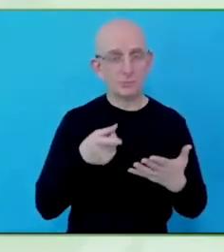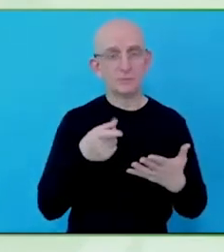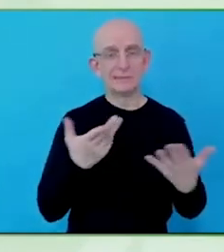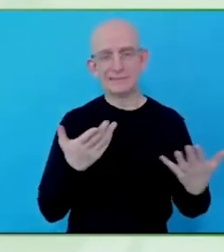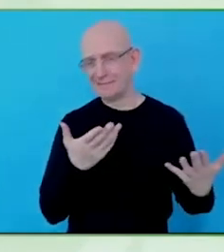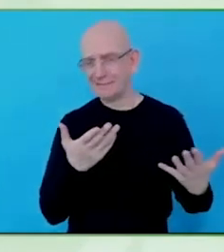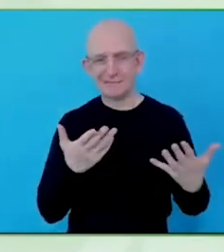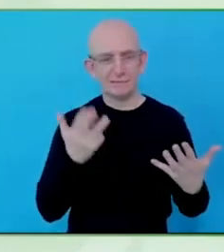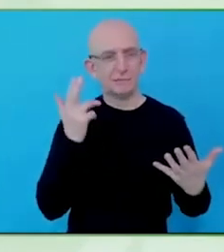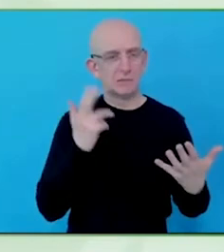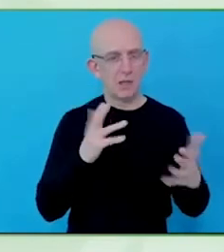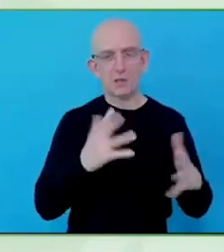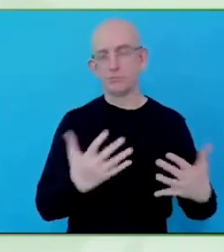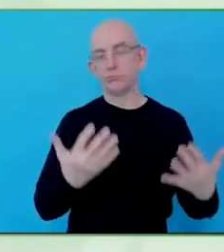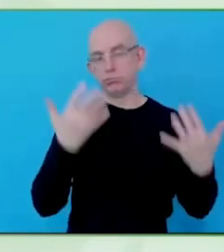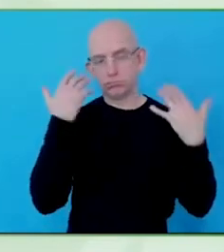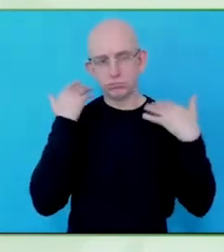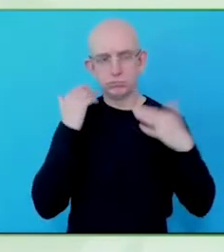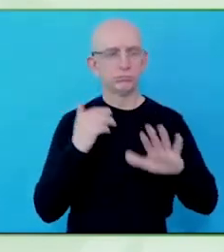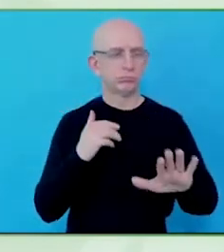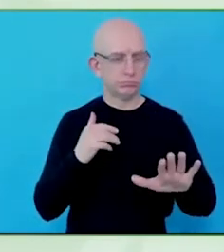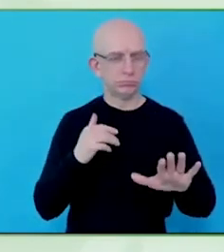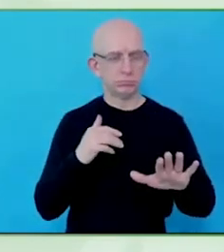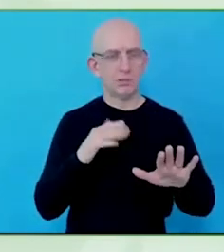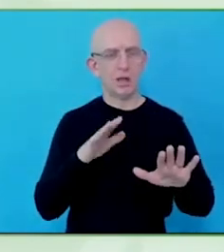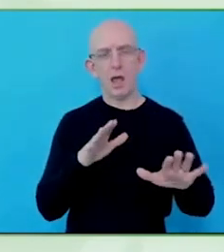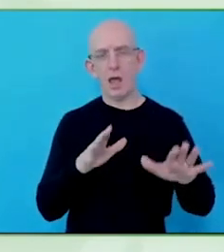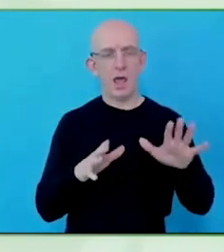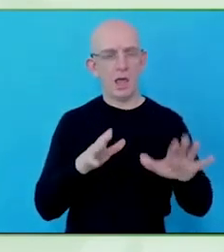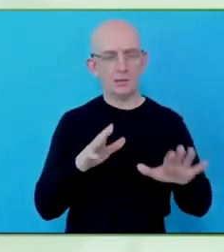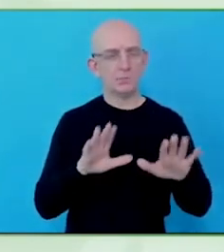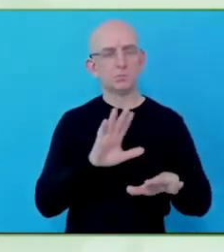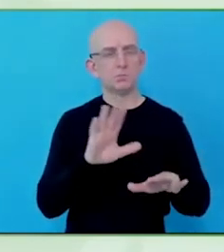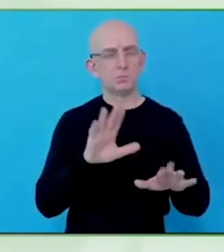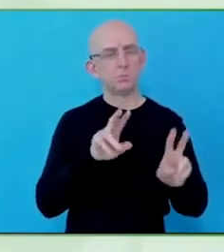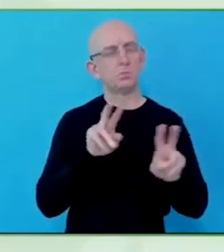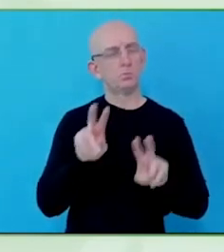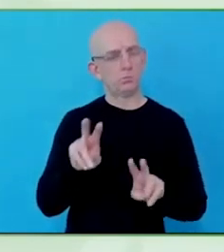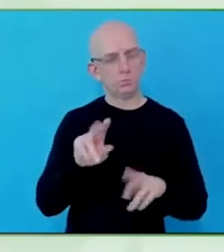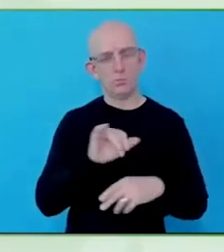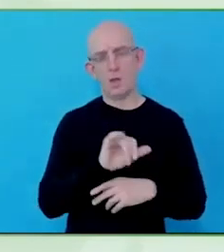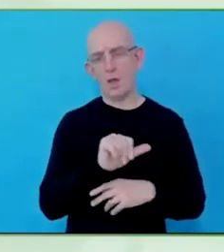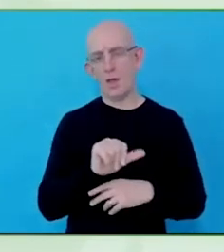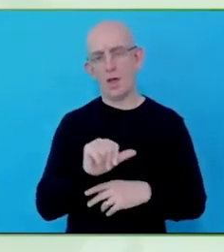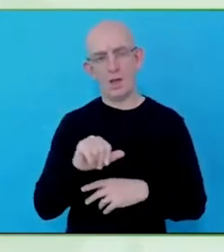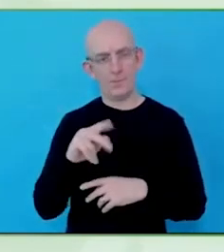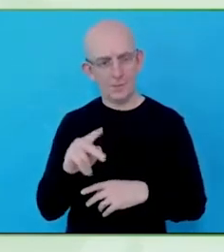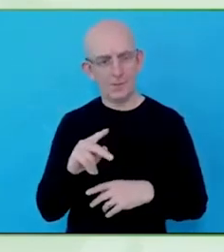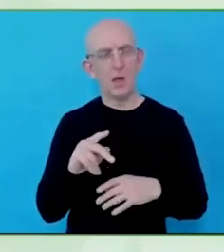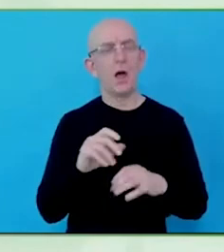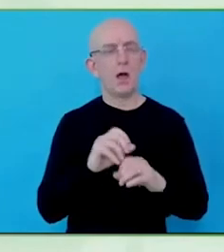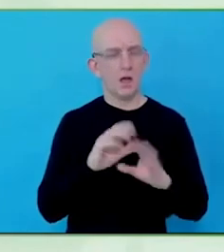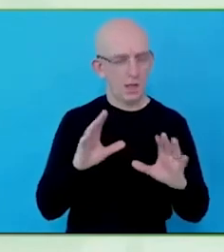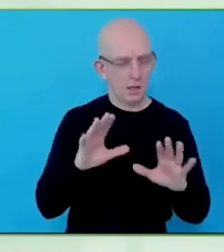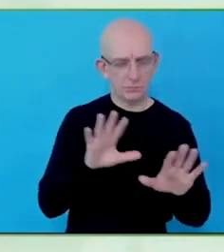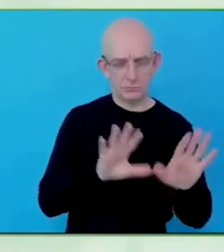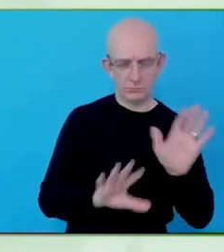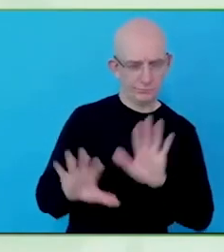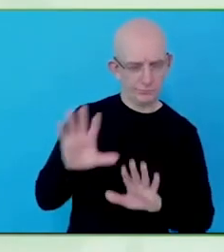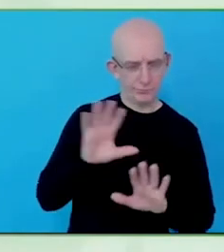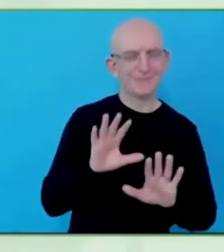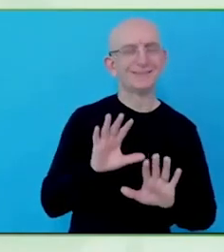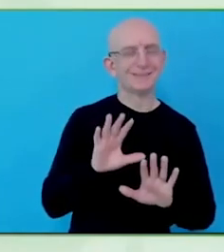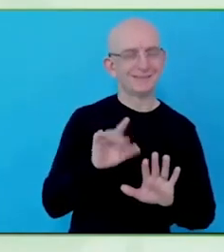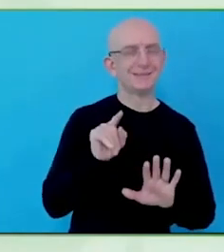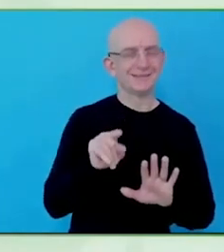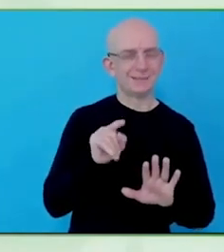can orient you in a certain stream where you get the information that you need to provide to move forward on that journey. And then afterwards,